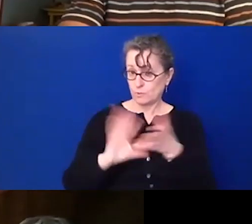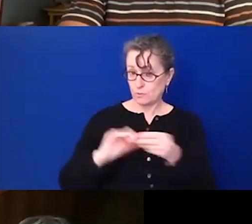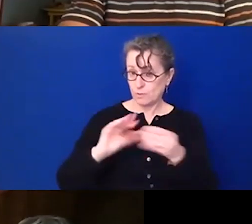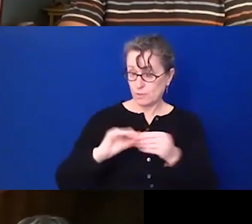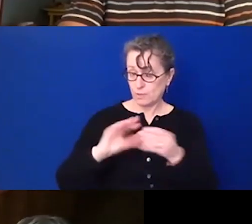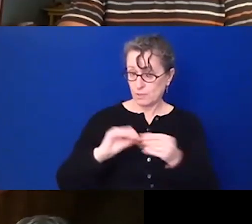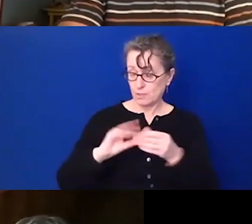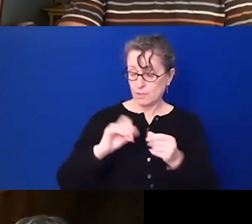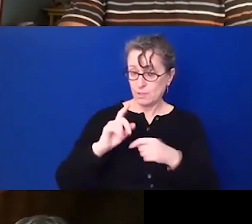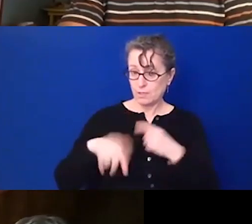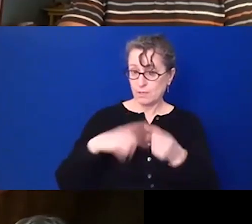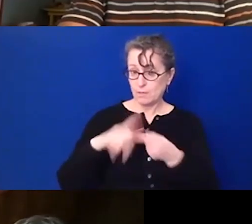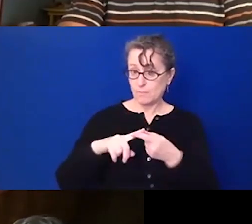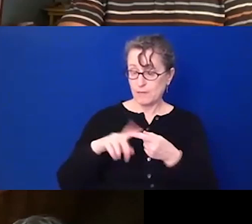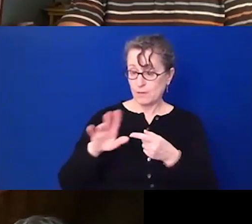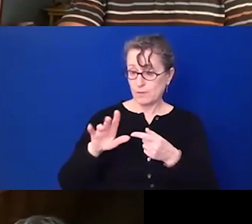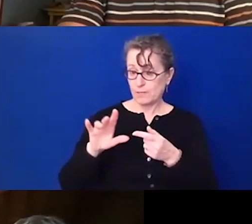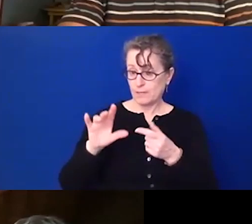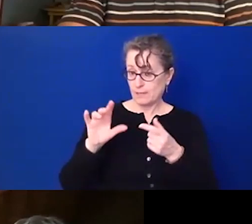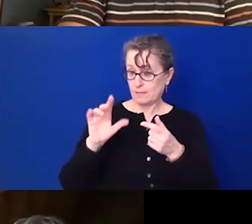presenting the sculpture?